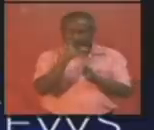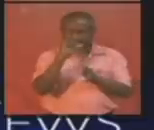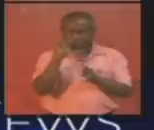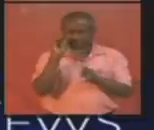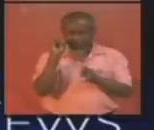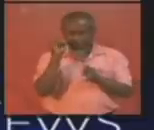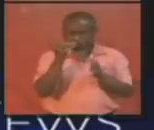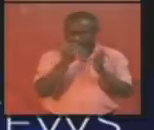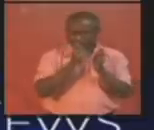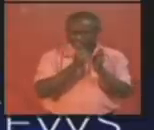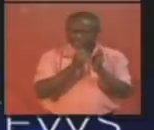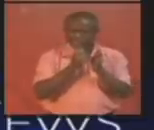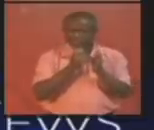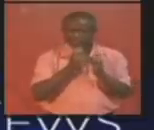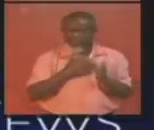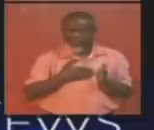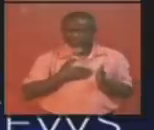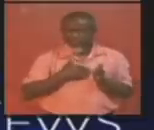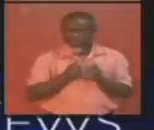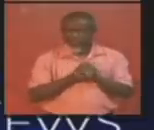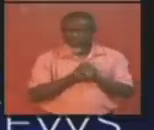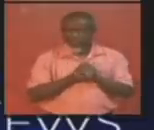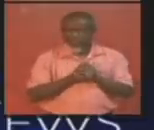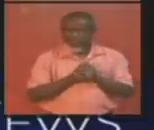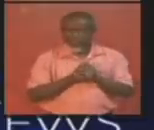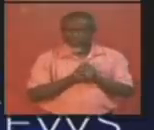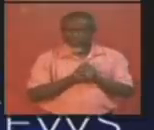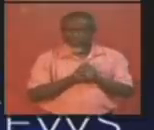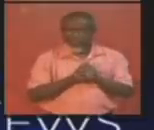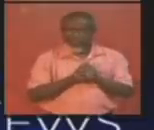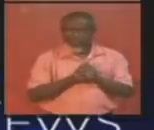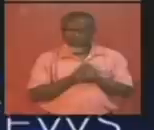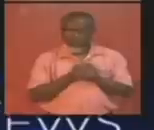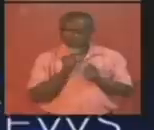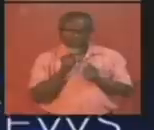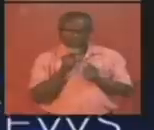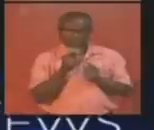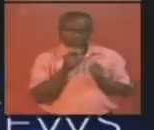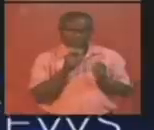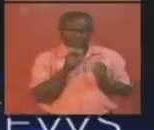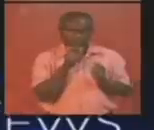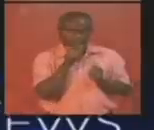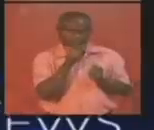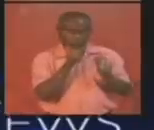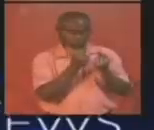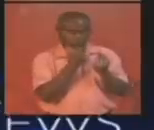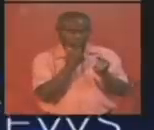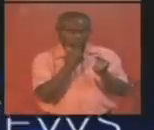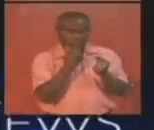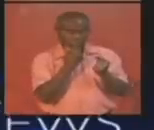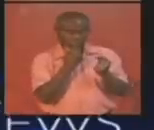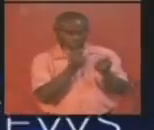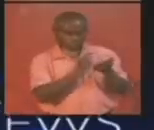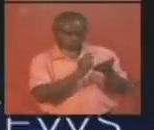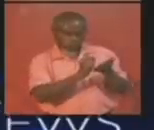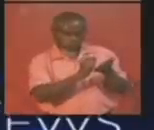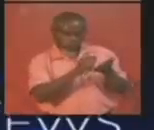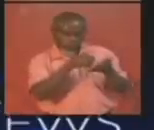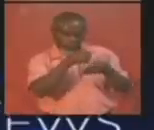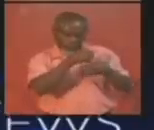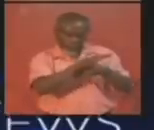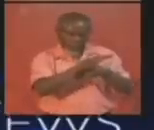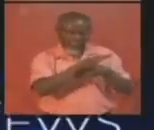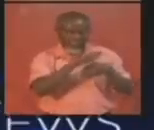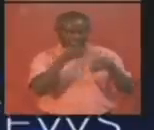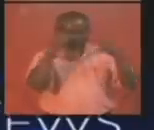turtle conservationists. They are saying that they wrote the minister, and the minister says that he doesn't